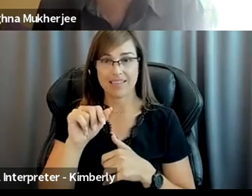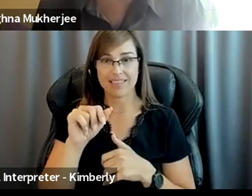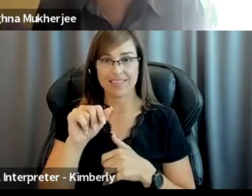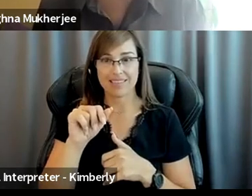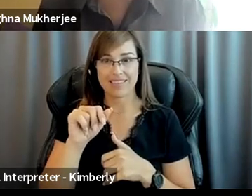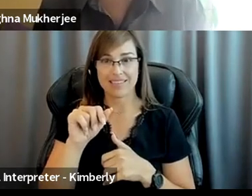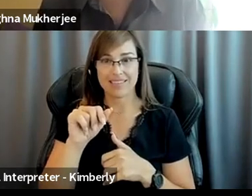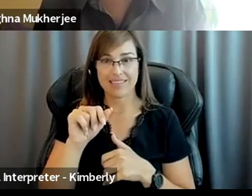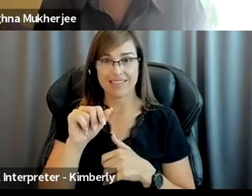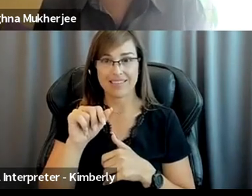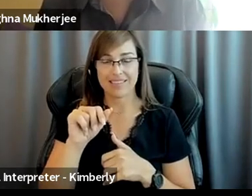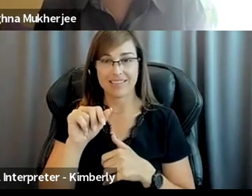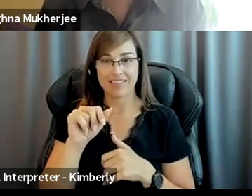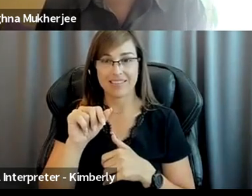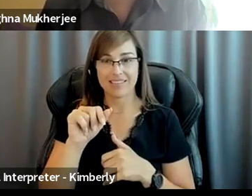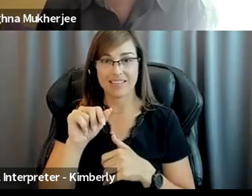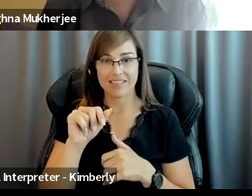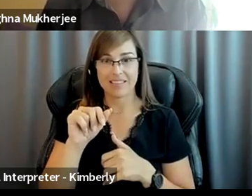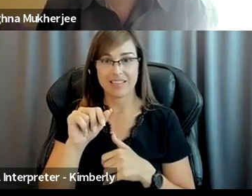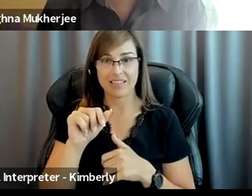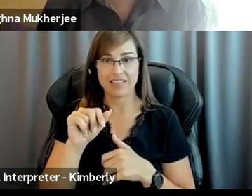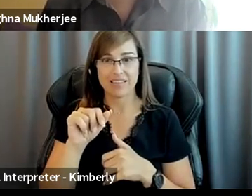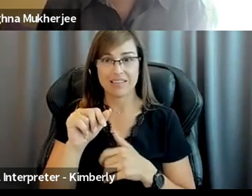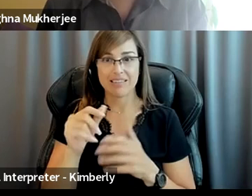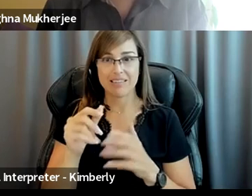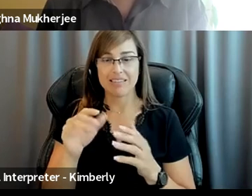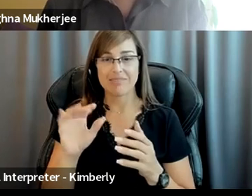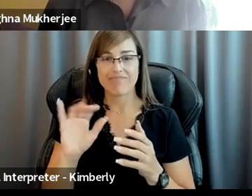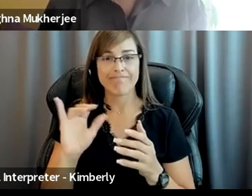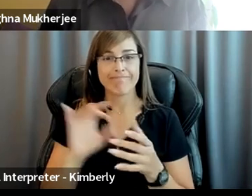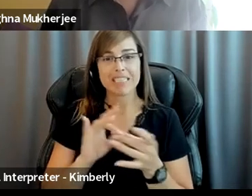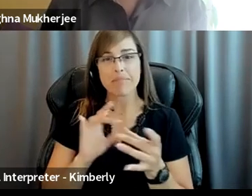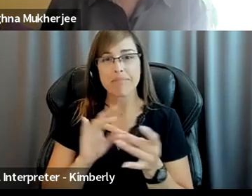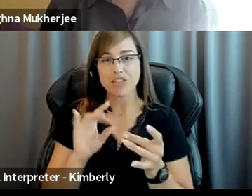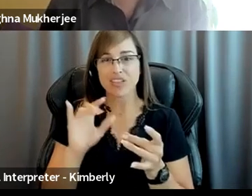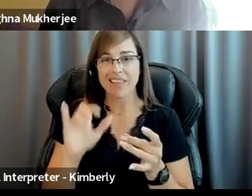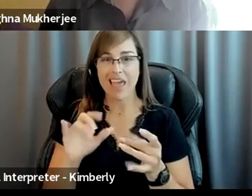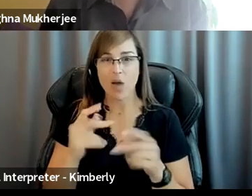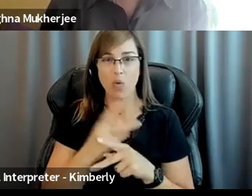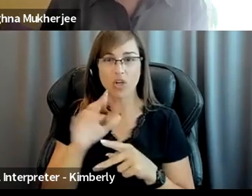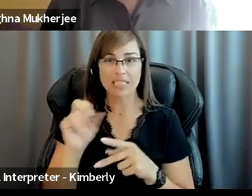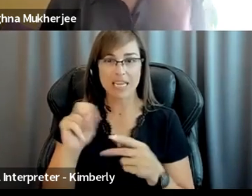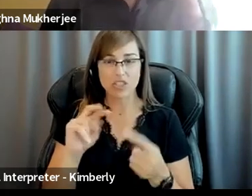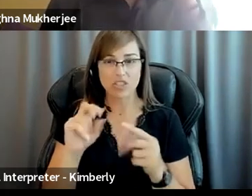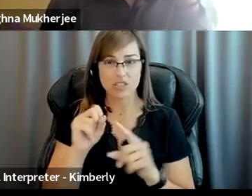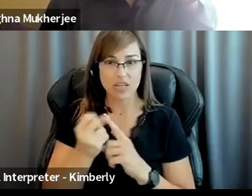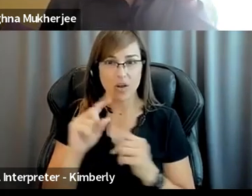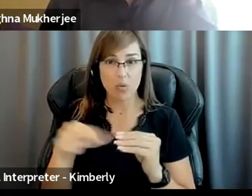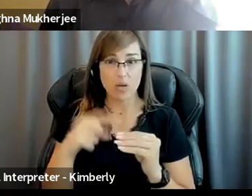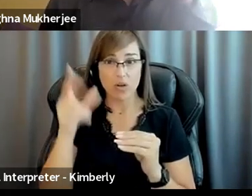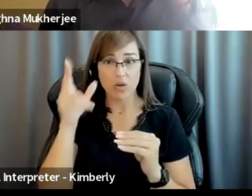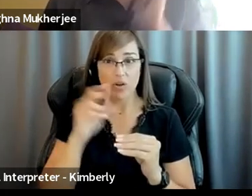sorry. Go ahead. Just to sort of mention the flip side of that worst case scenario, when you hear people talk